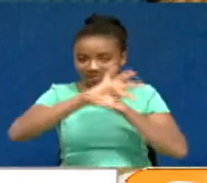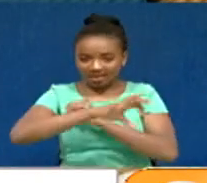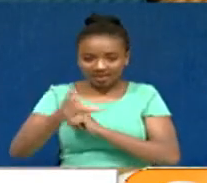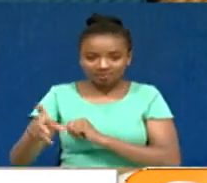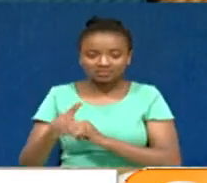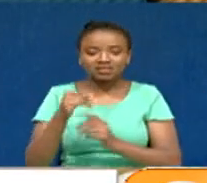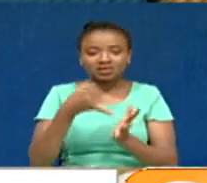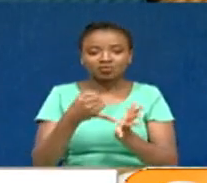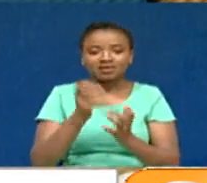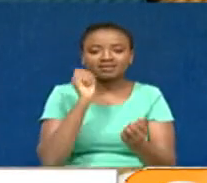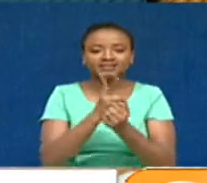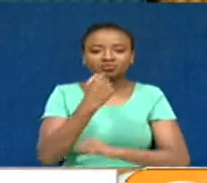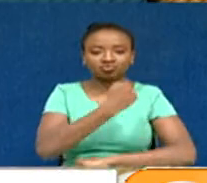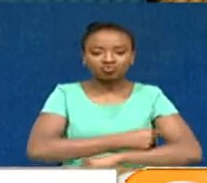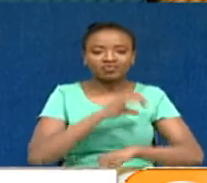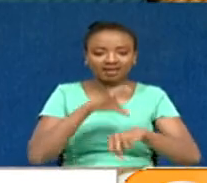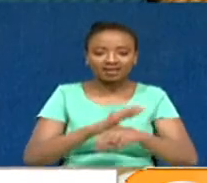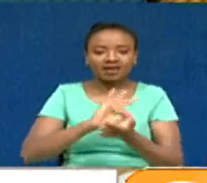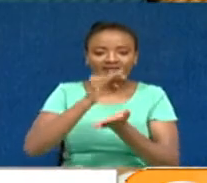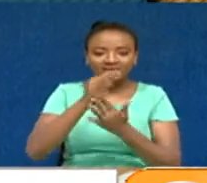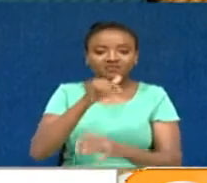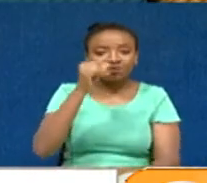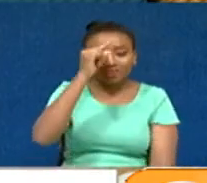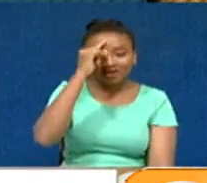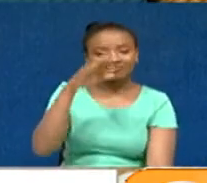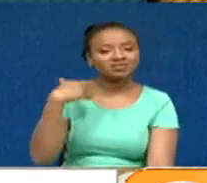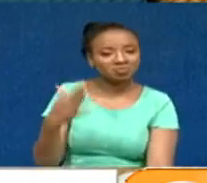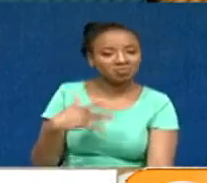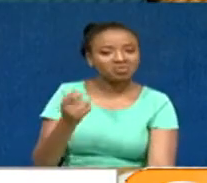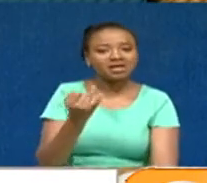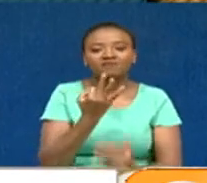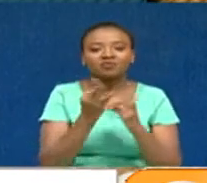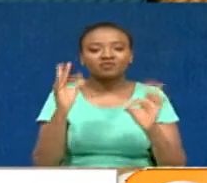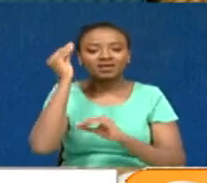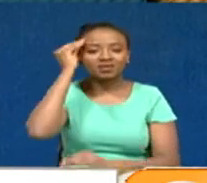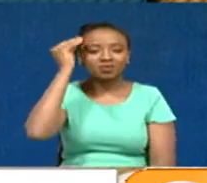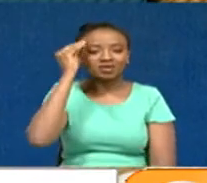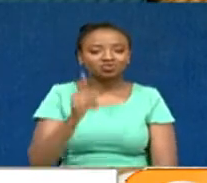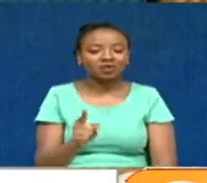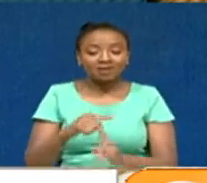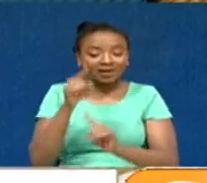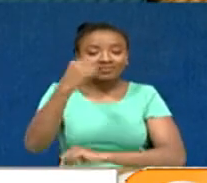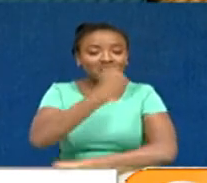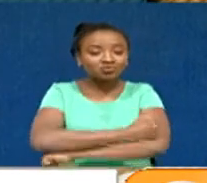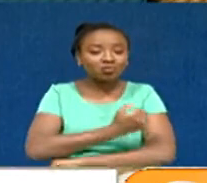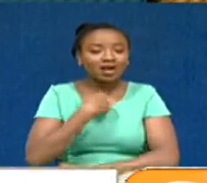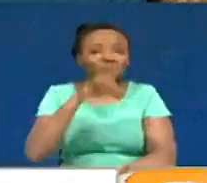to the list of the secondary schools which received funds from the government for free day secondary education. The school purportedly